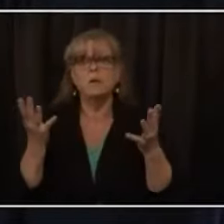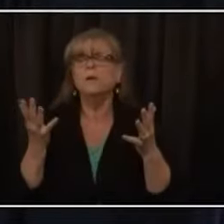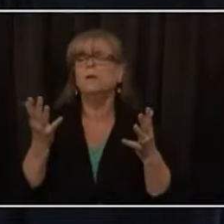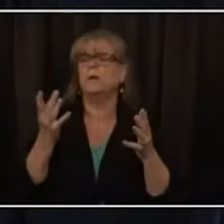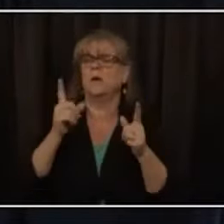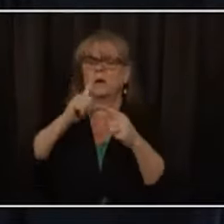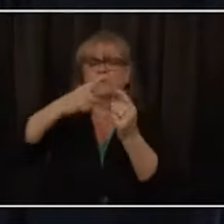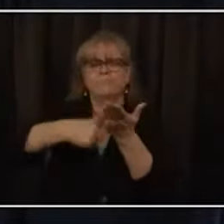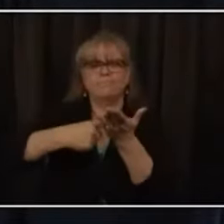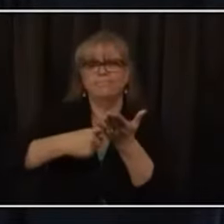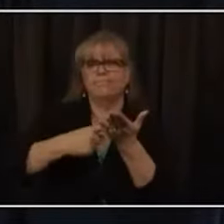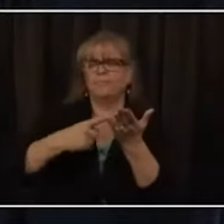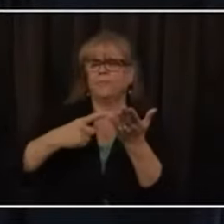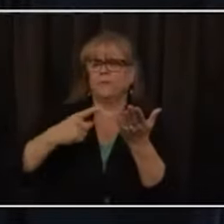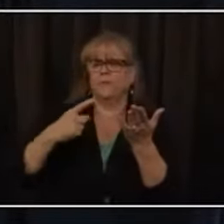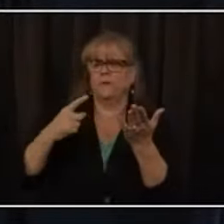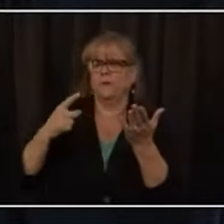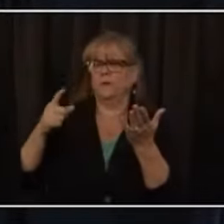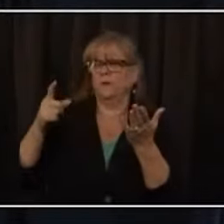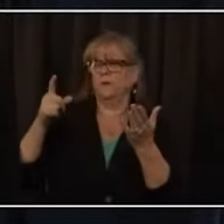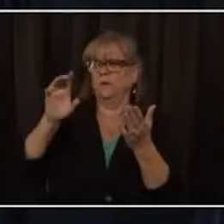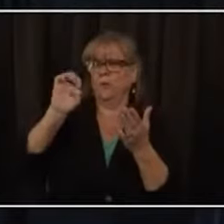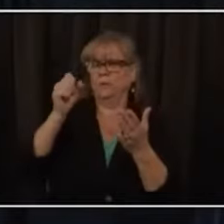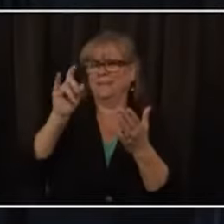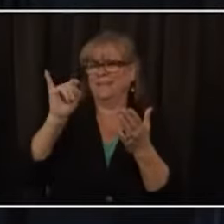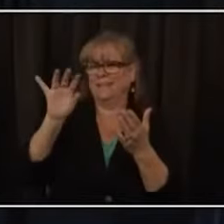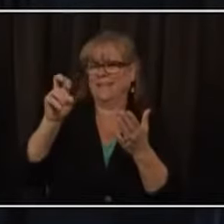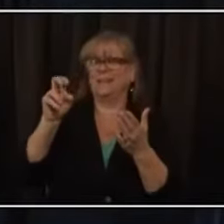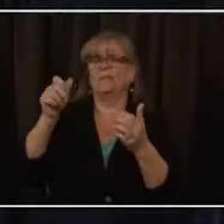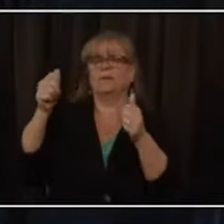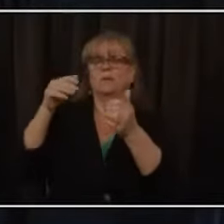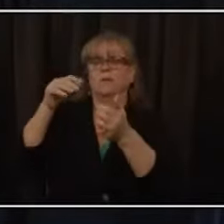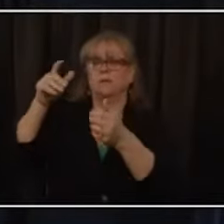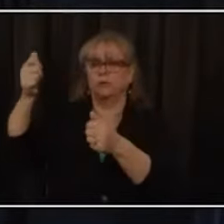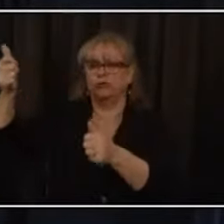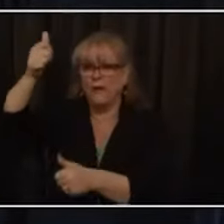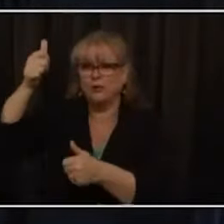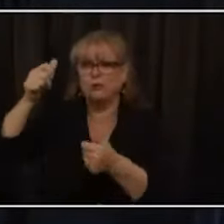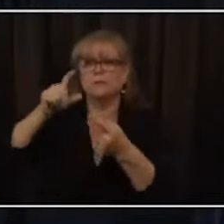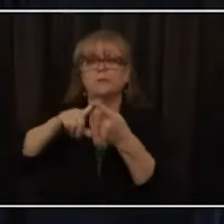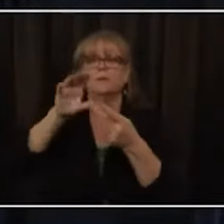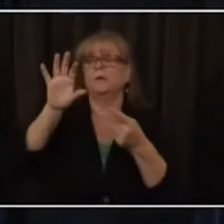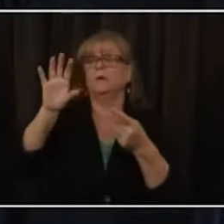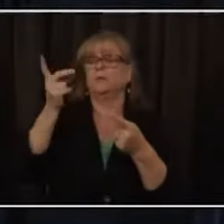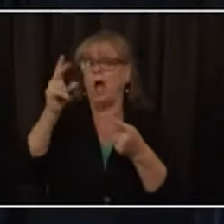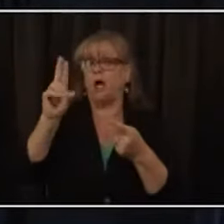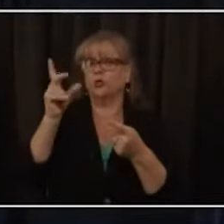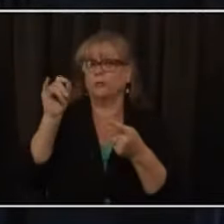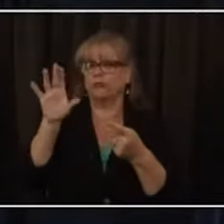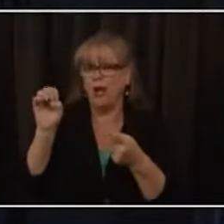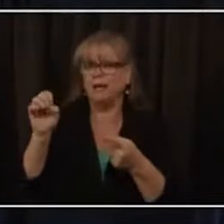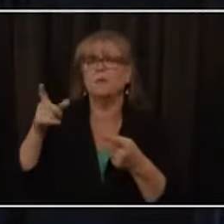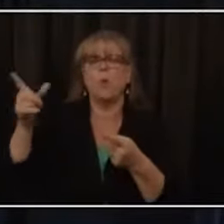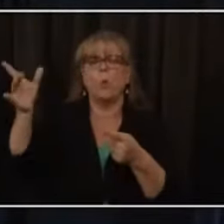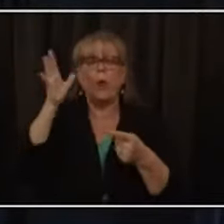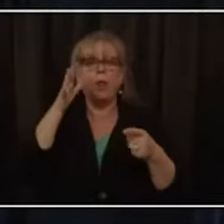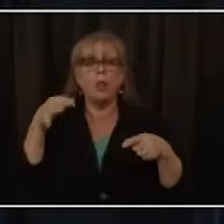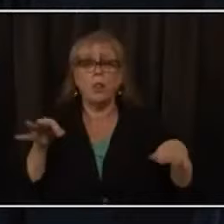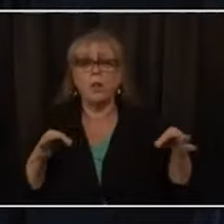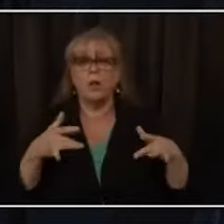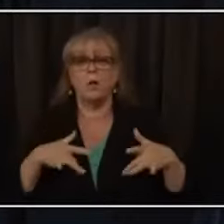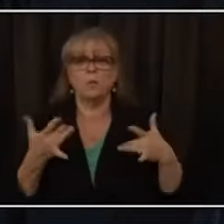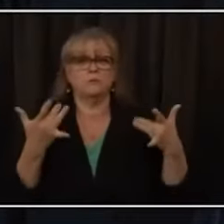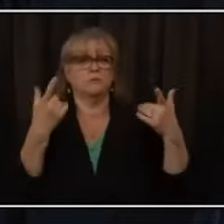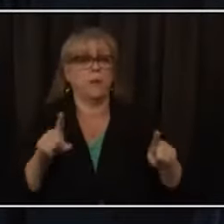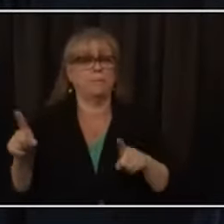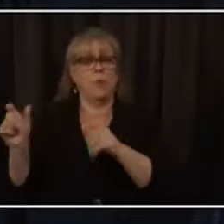Chief Medical Officer, Dr. Eric France. He is here to address our state's response to the CDC and FDA's